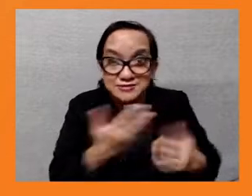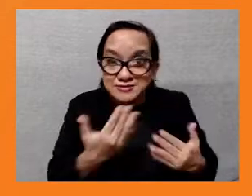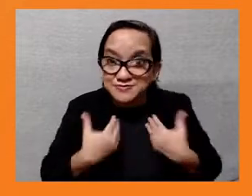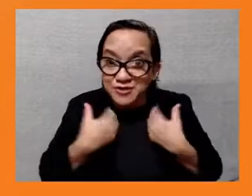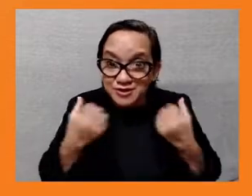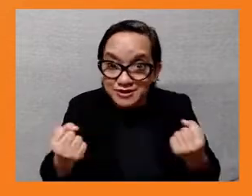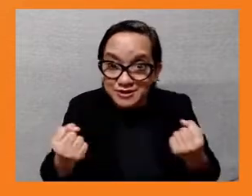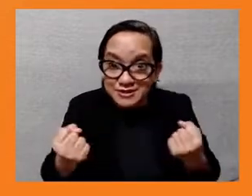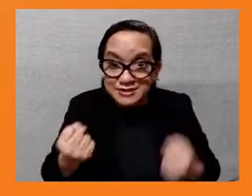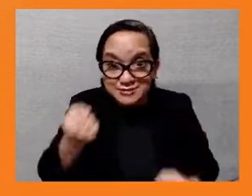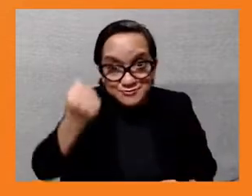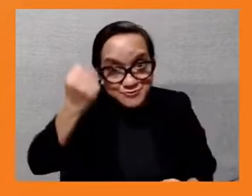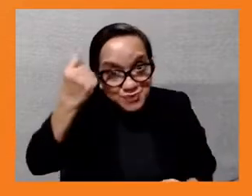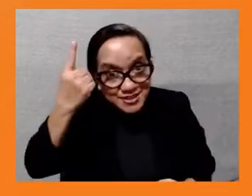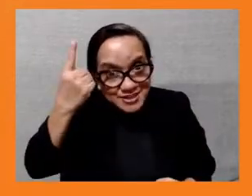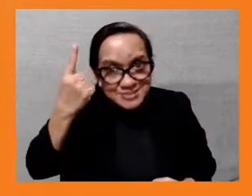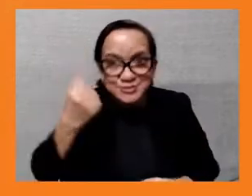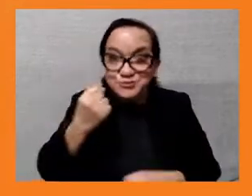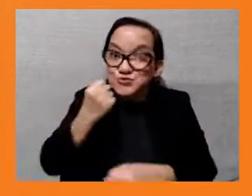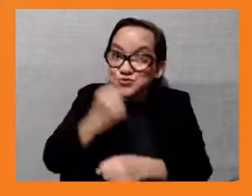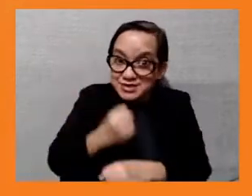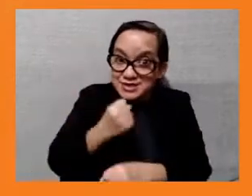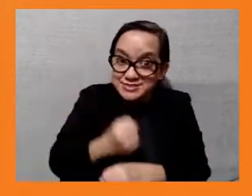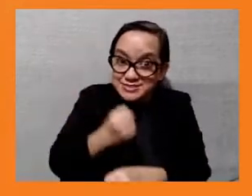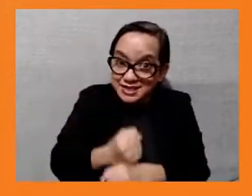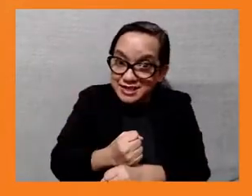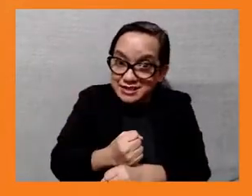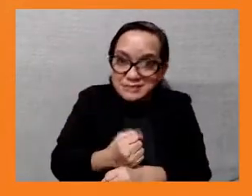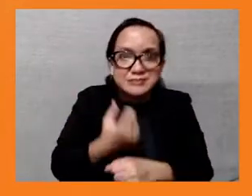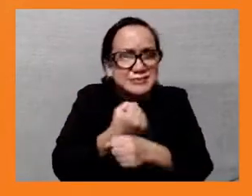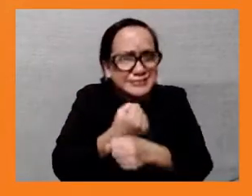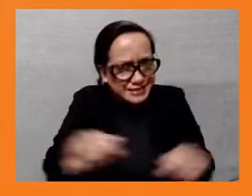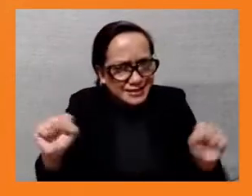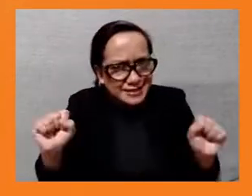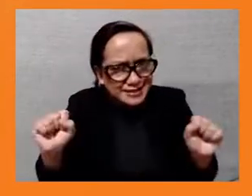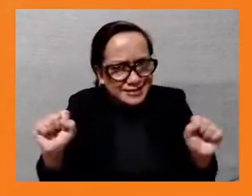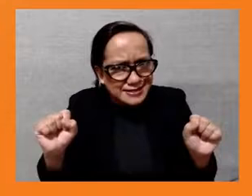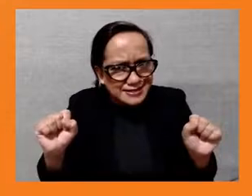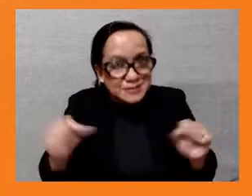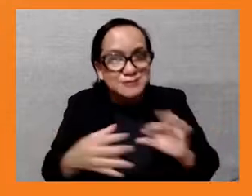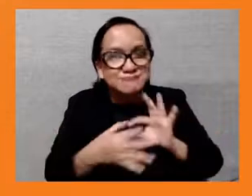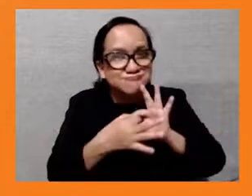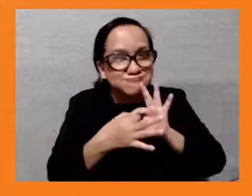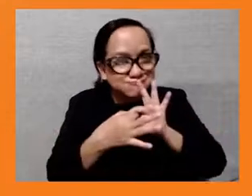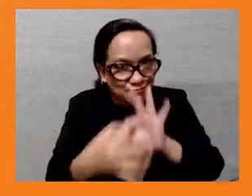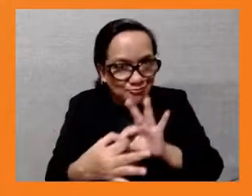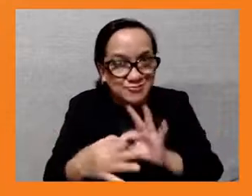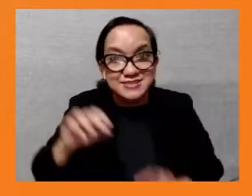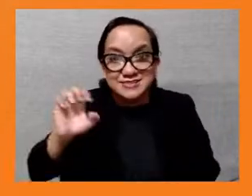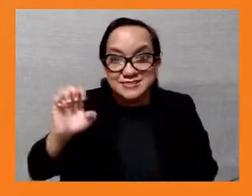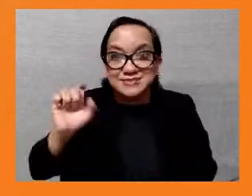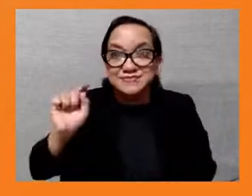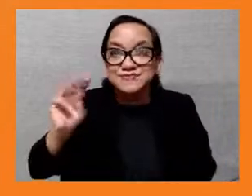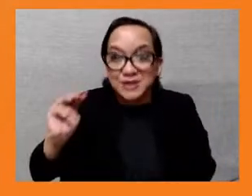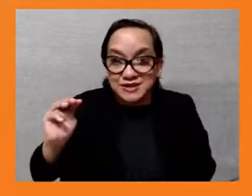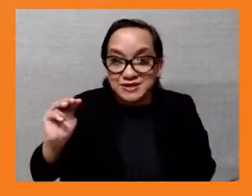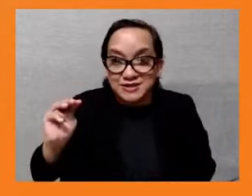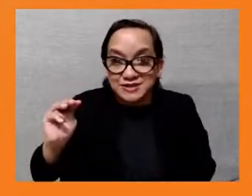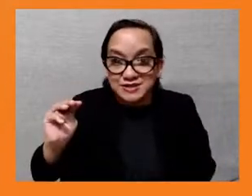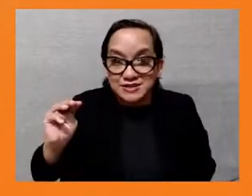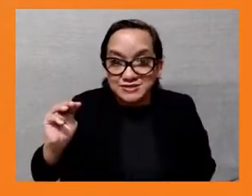only avoid involuntary resettlement in the future and mitigate the legacy of impoverished communities? So those three, if you could take them on